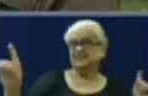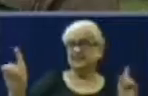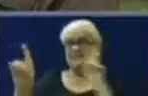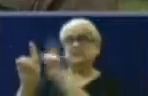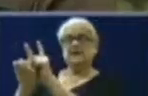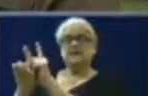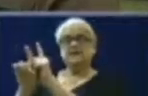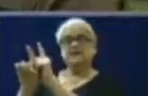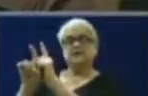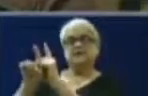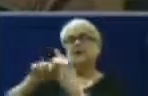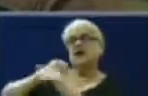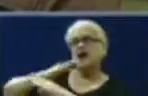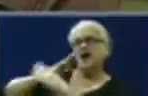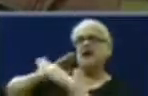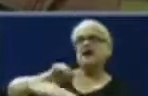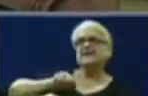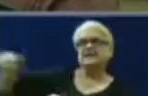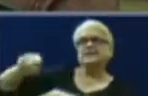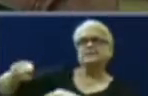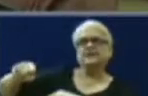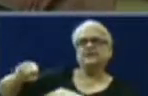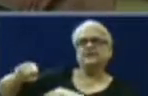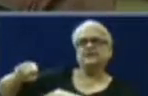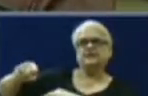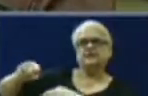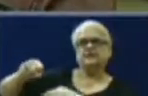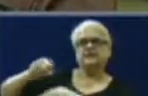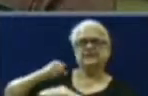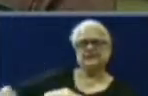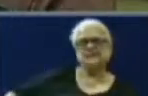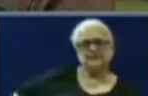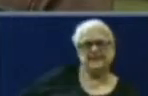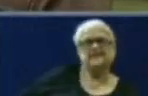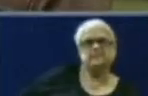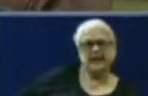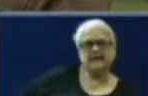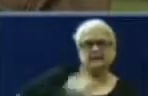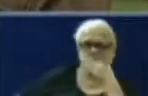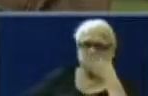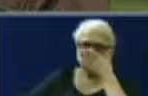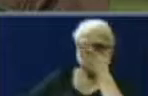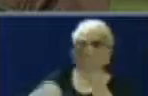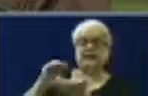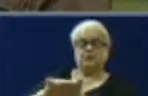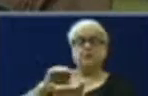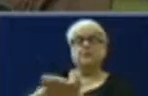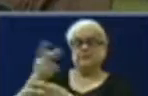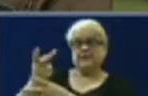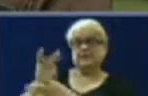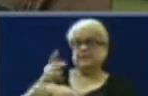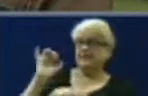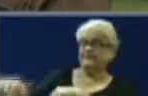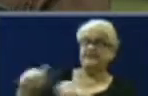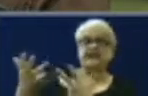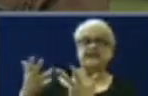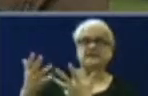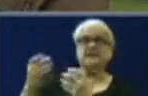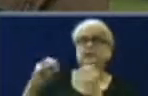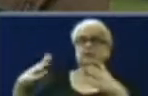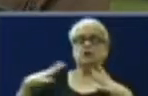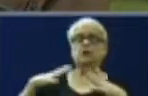a karate-type kick, kicked me in the lower back, which I had to go to medical care, was off work